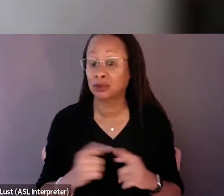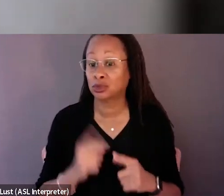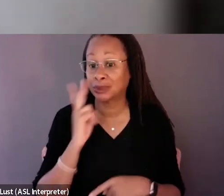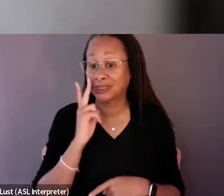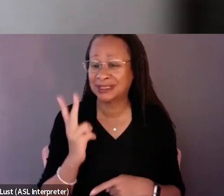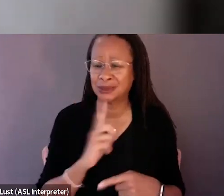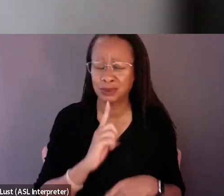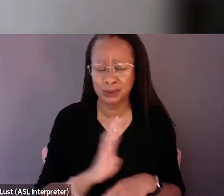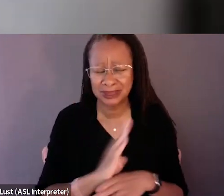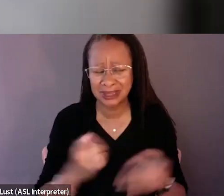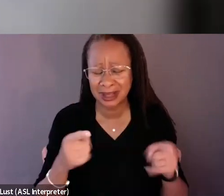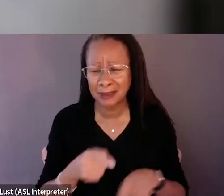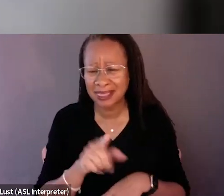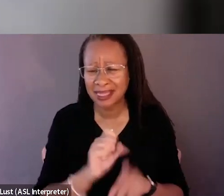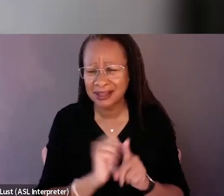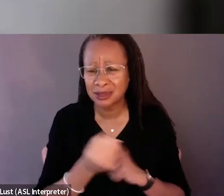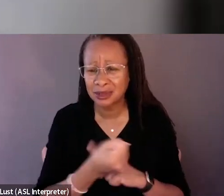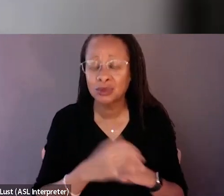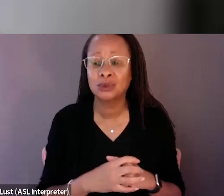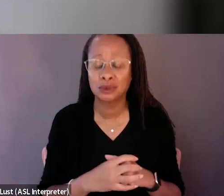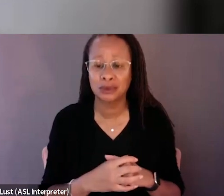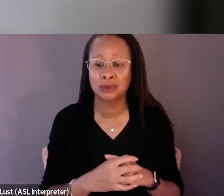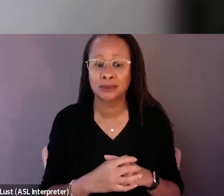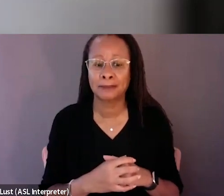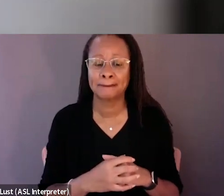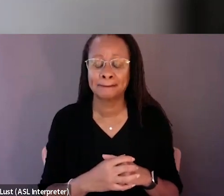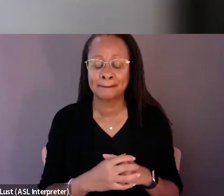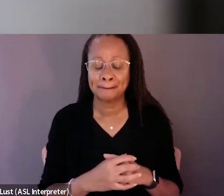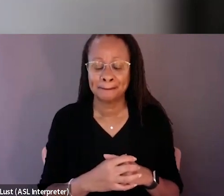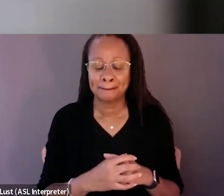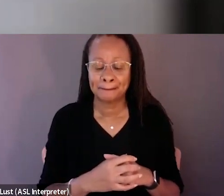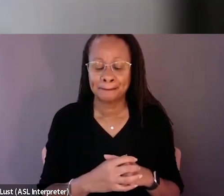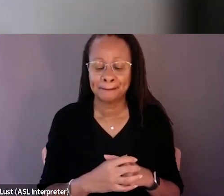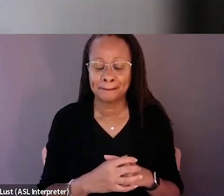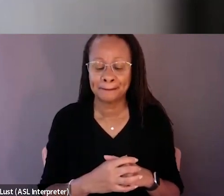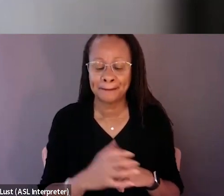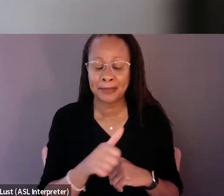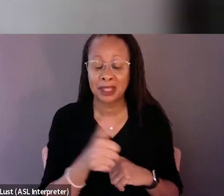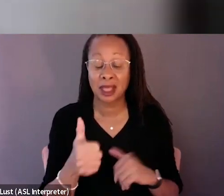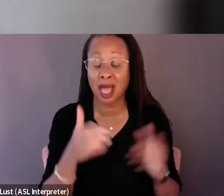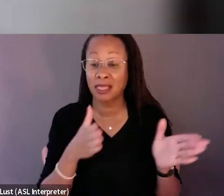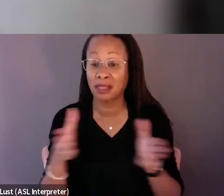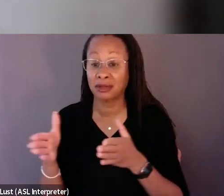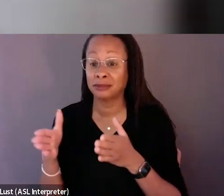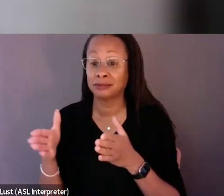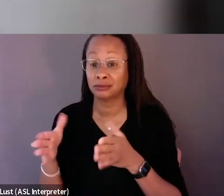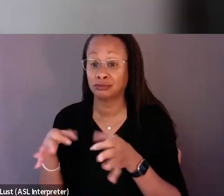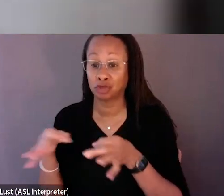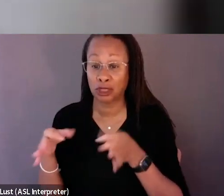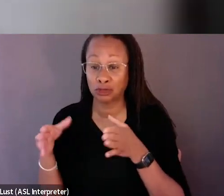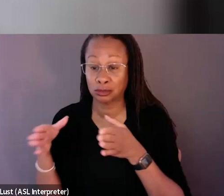what really happened in that day, and another direction